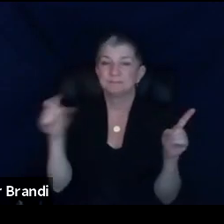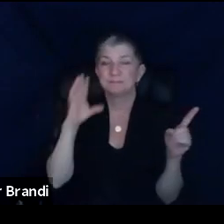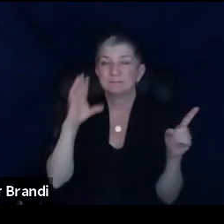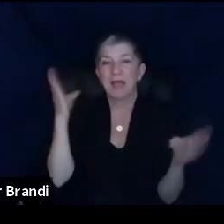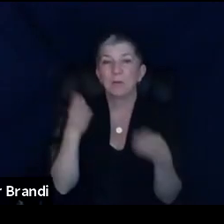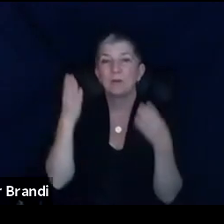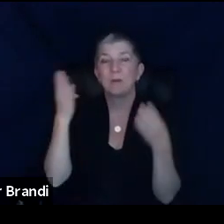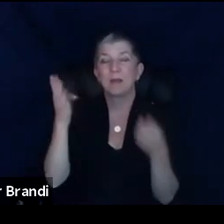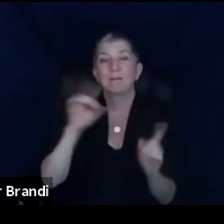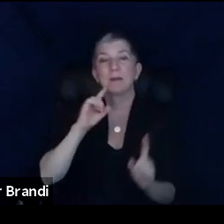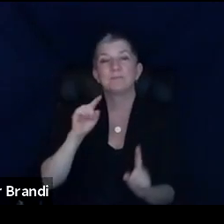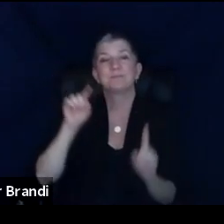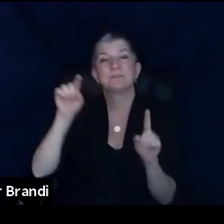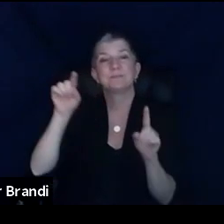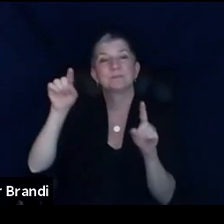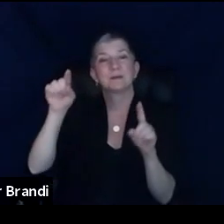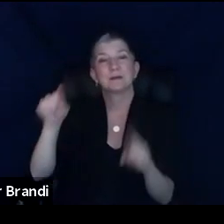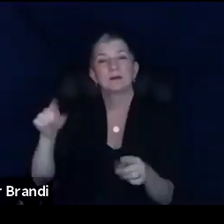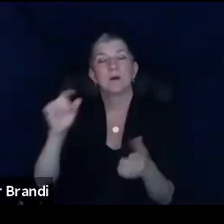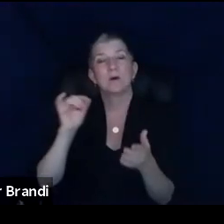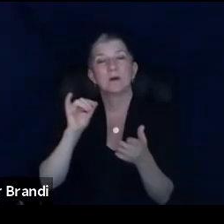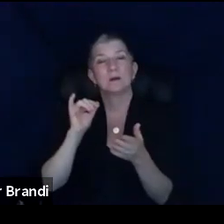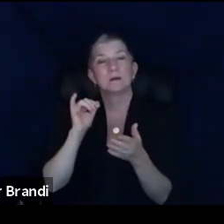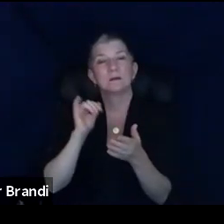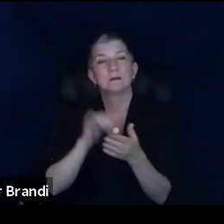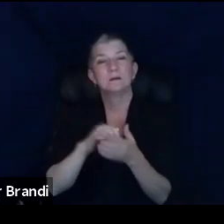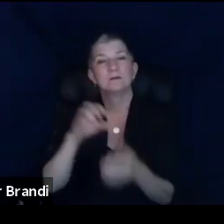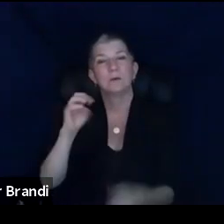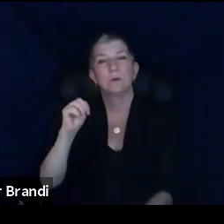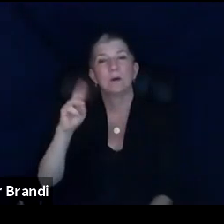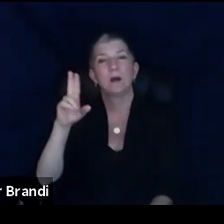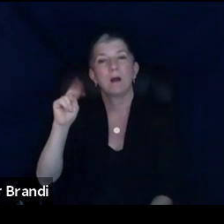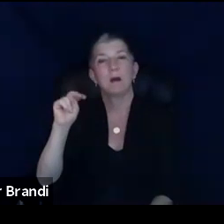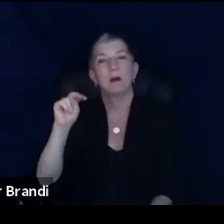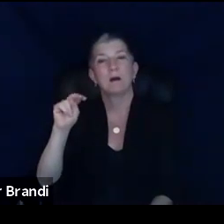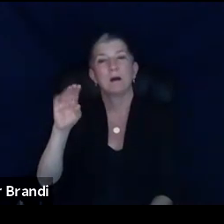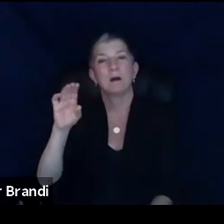recommend going to munches. Munches are